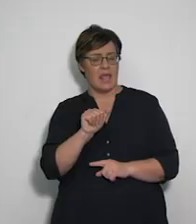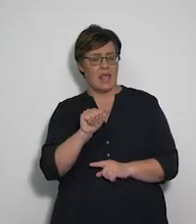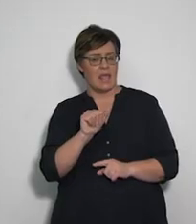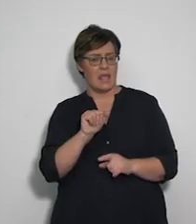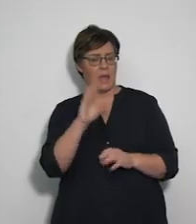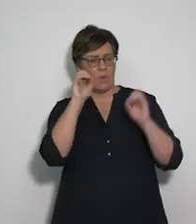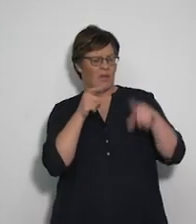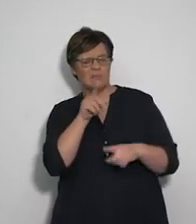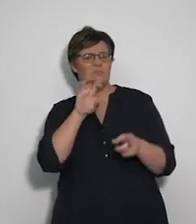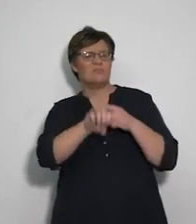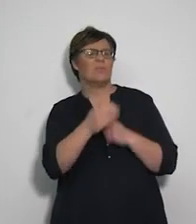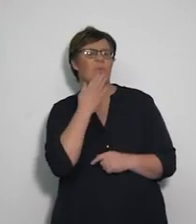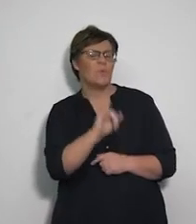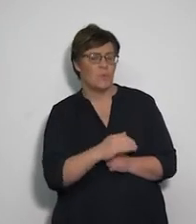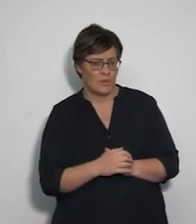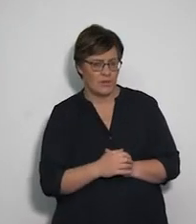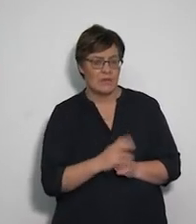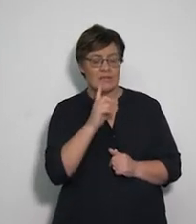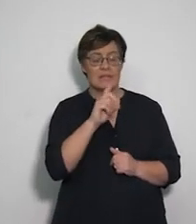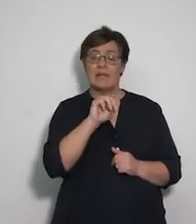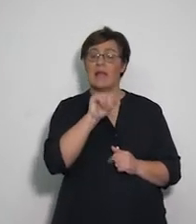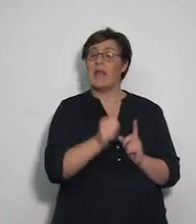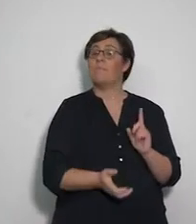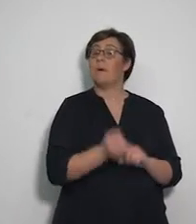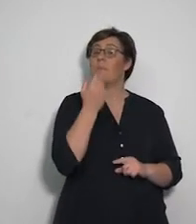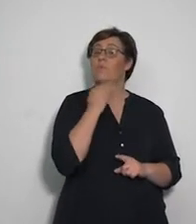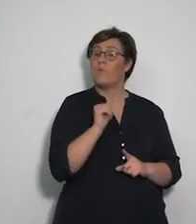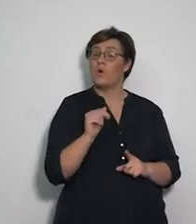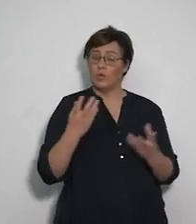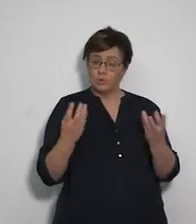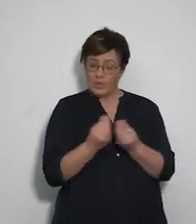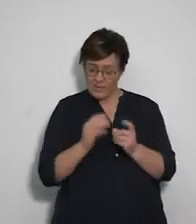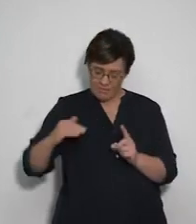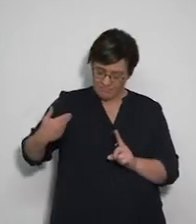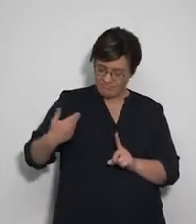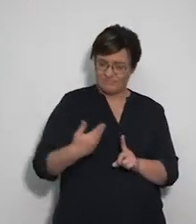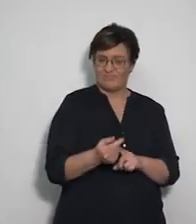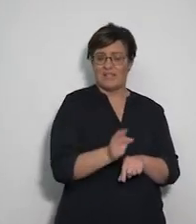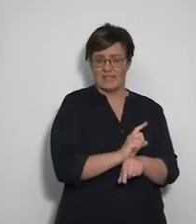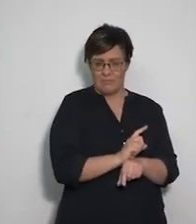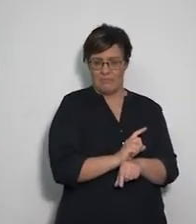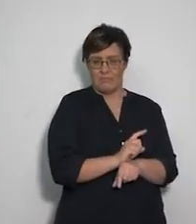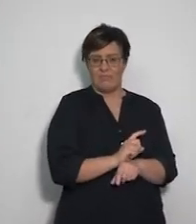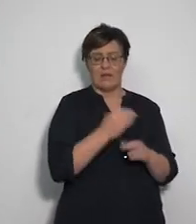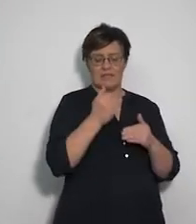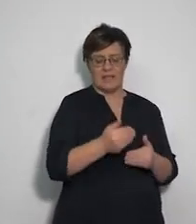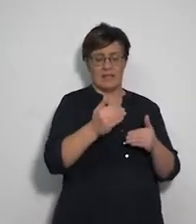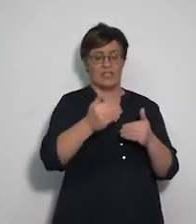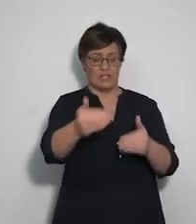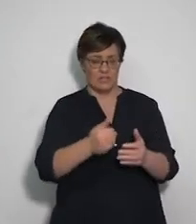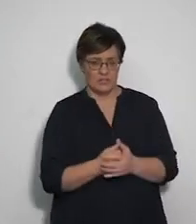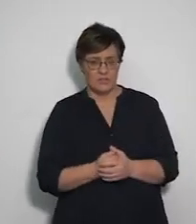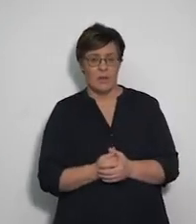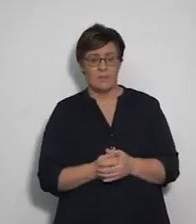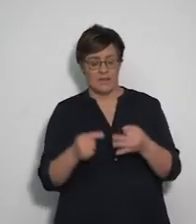molecule. Guys, it's important that we recognize that DNA was discovered collectively over a period of time in different stages.